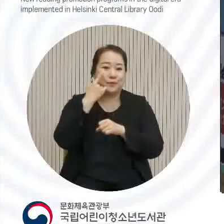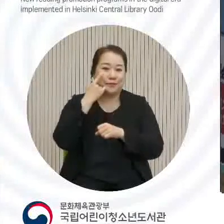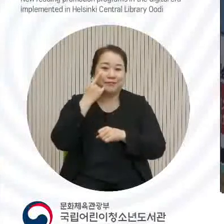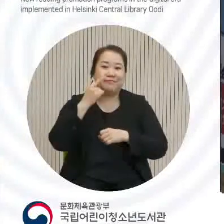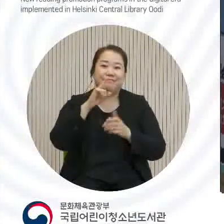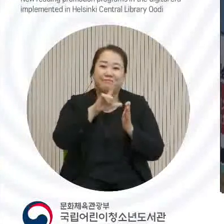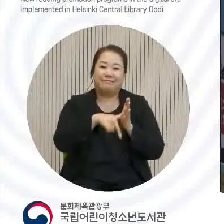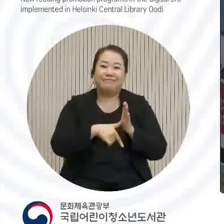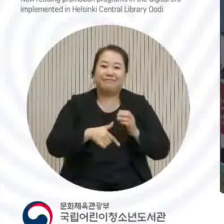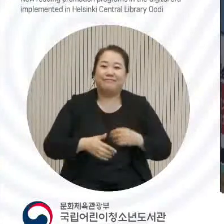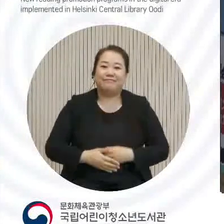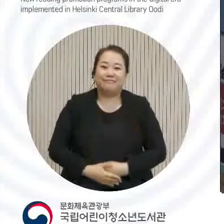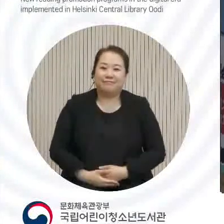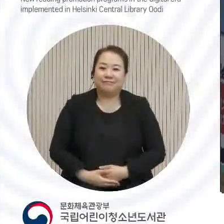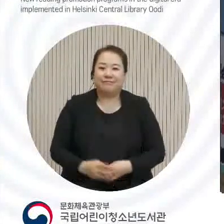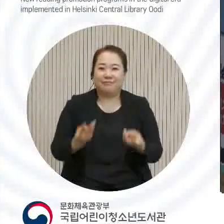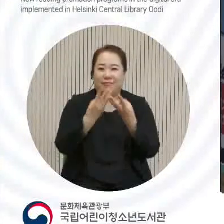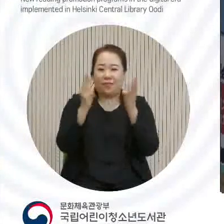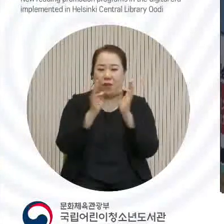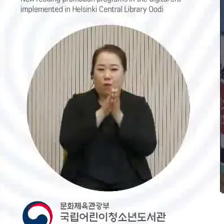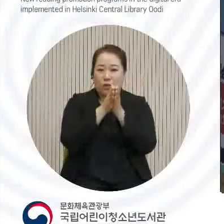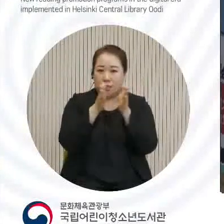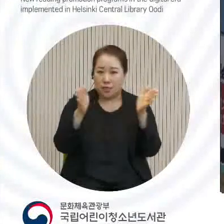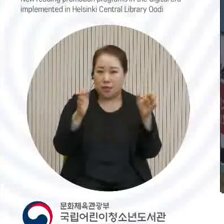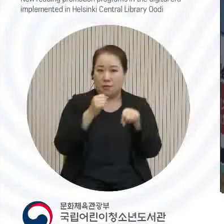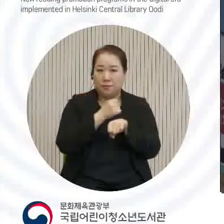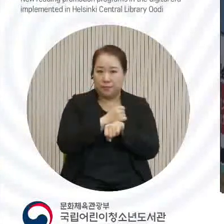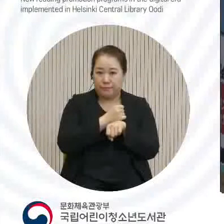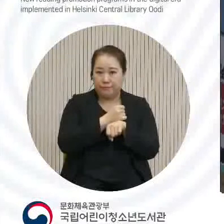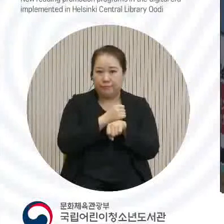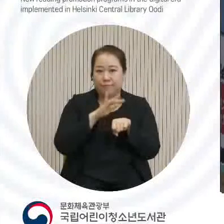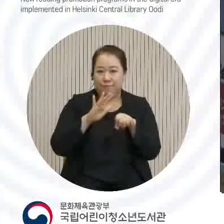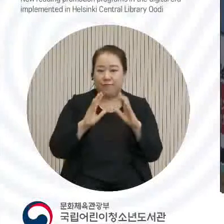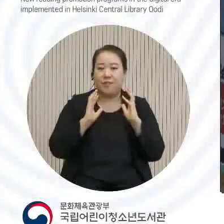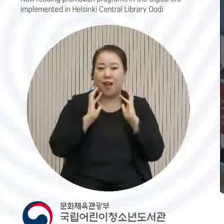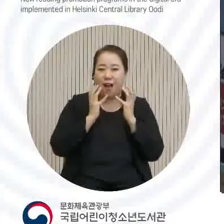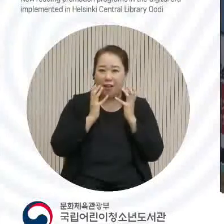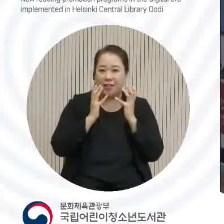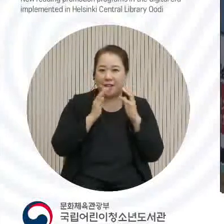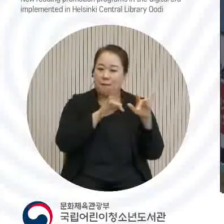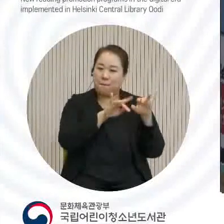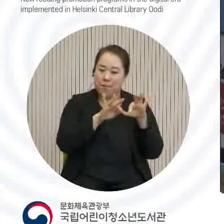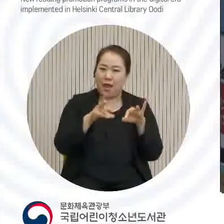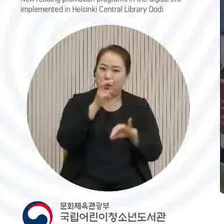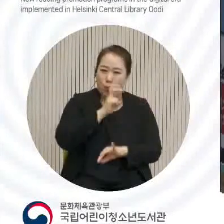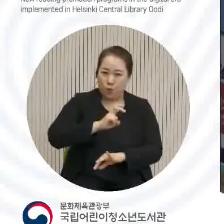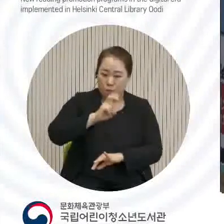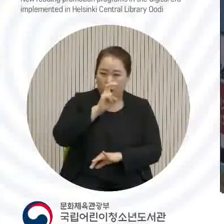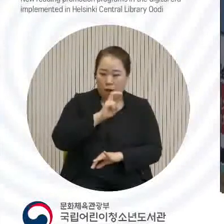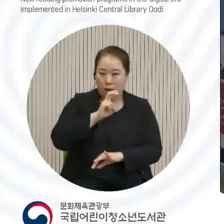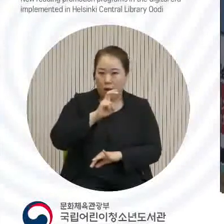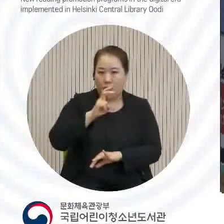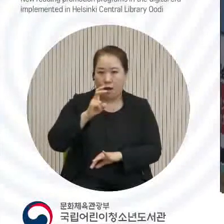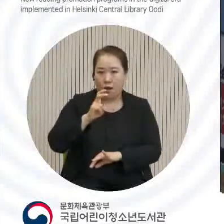We begin the workshop with some inspiring piano music to tune the children into the right